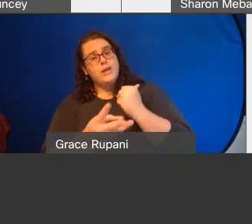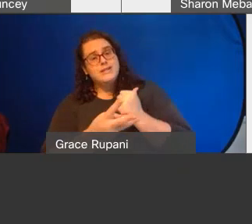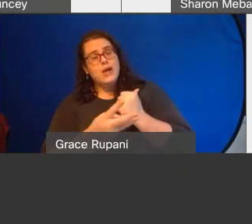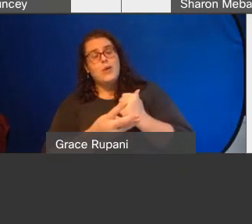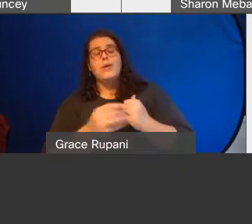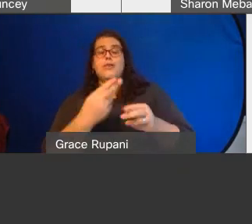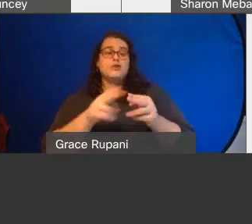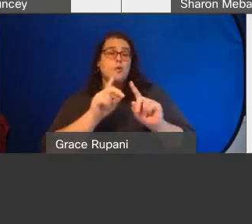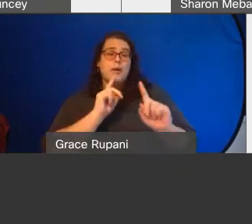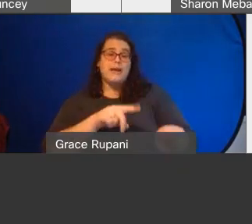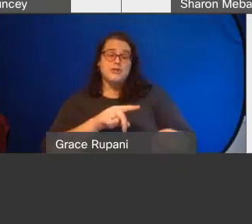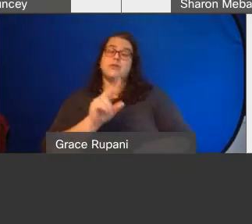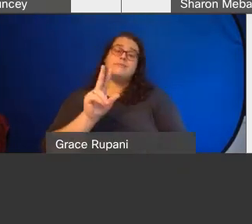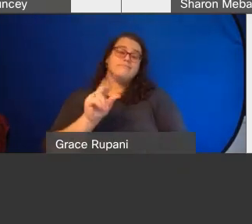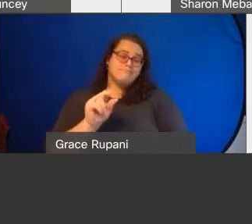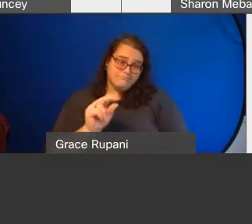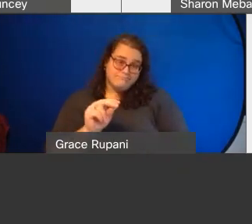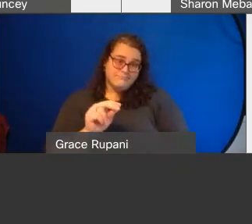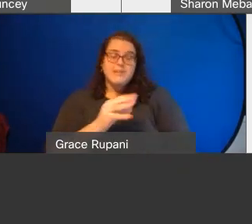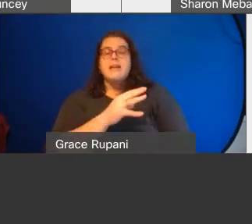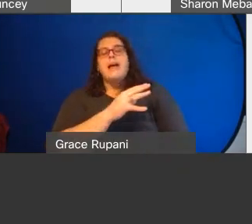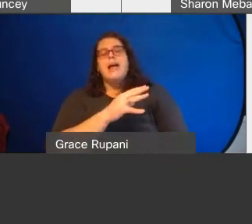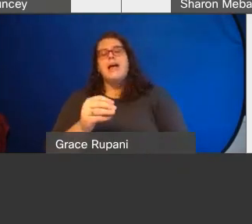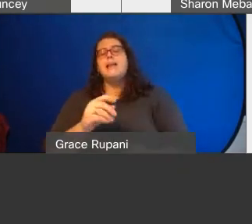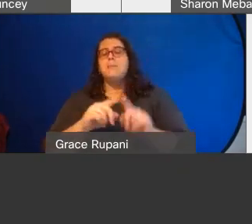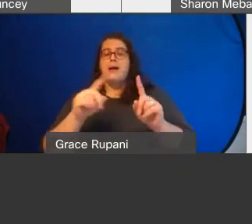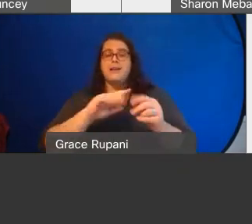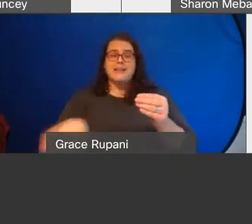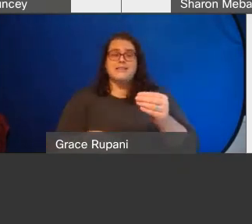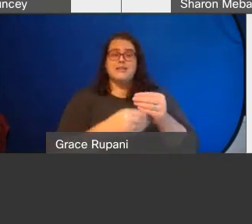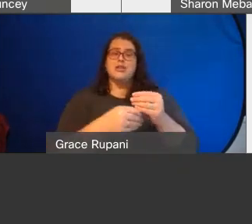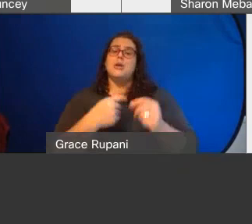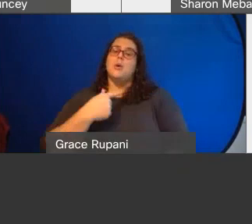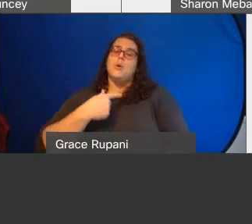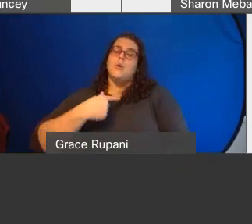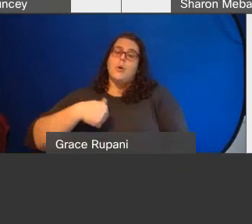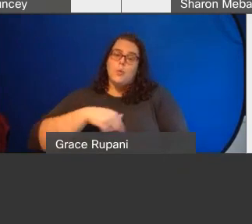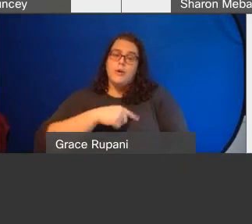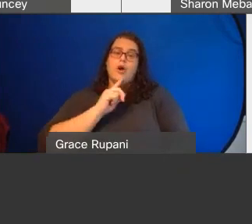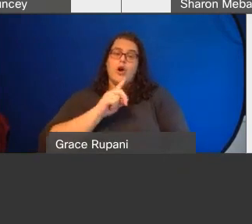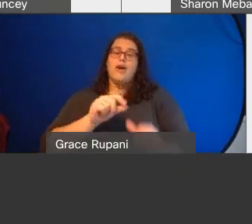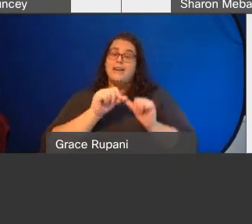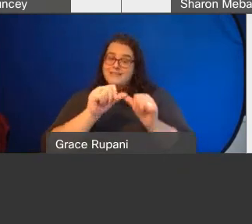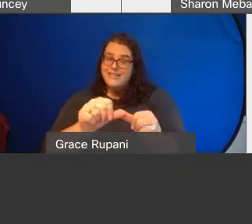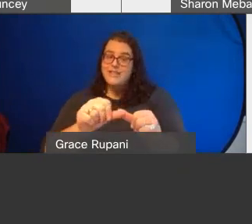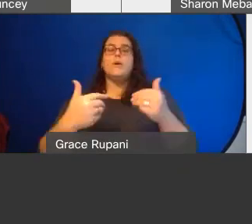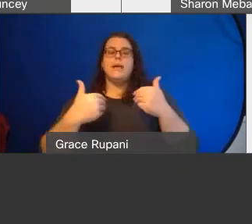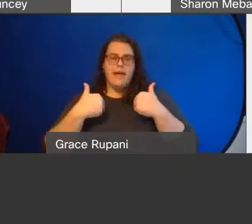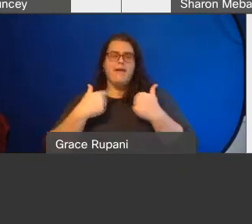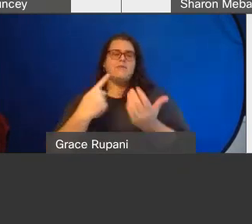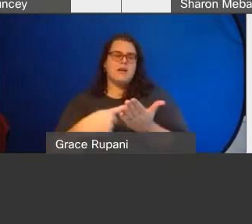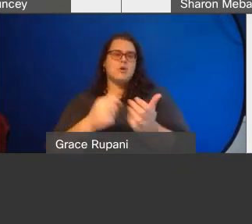then just in addition to that, we are continually having discussions with our